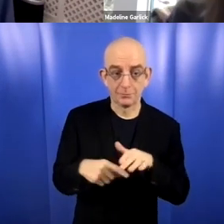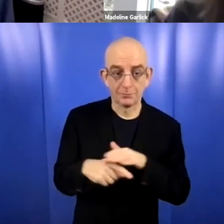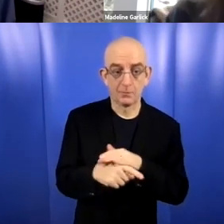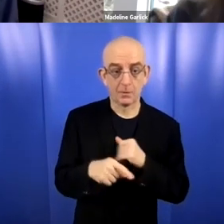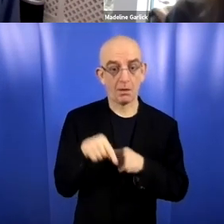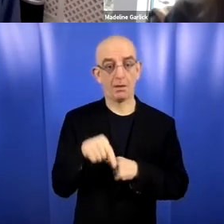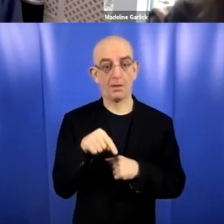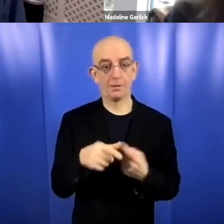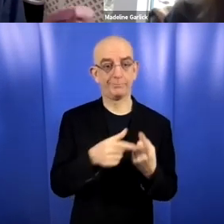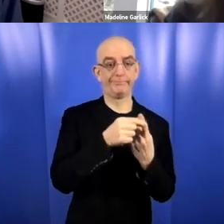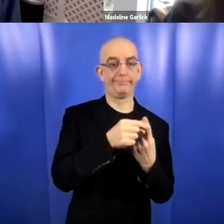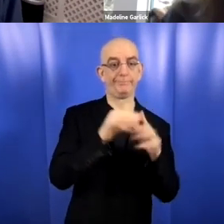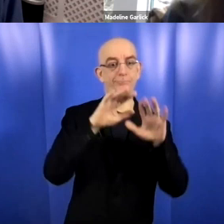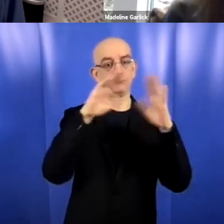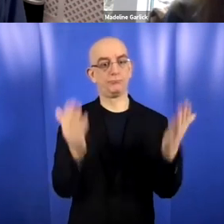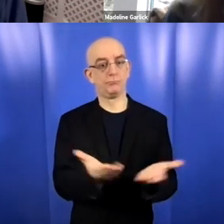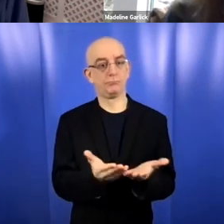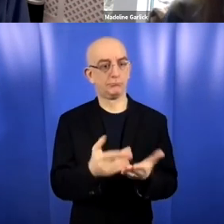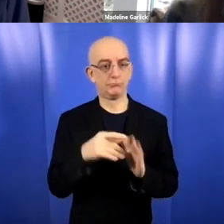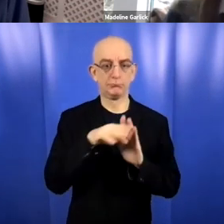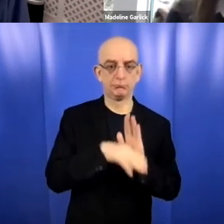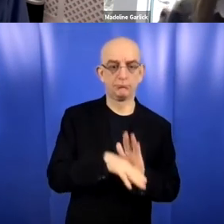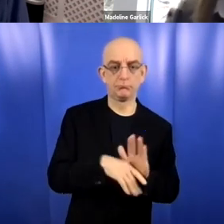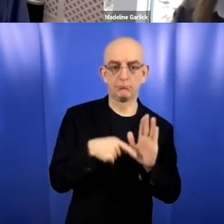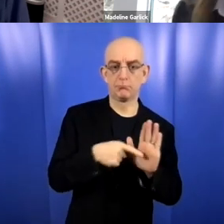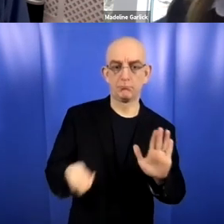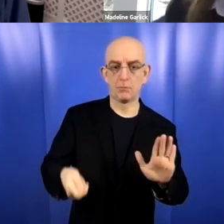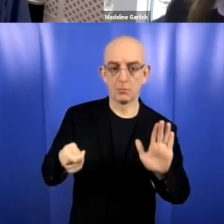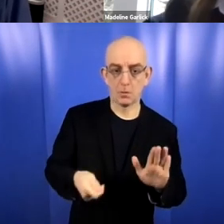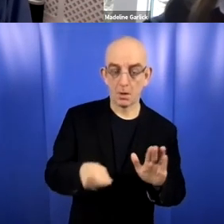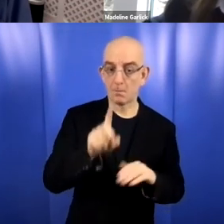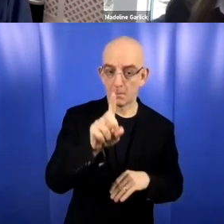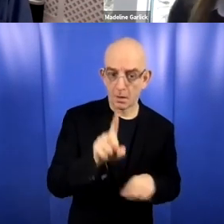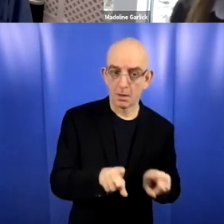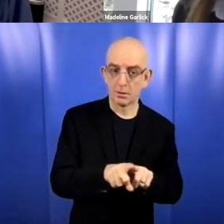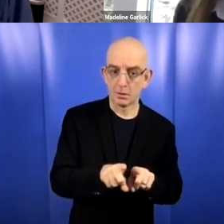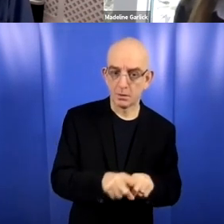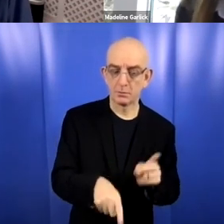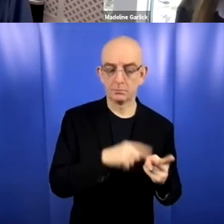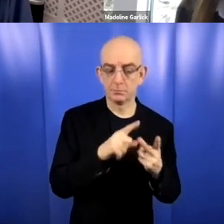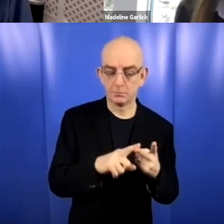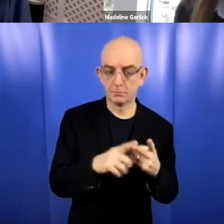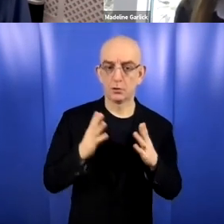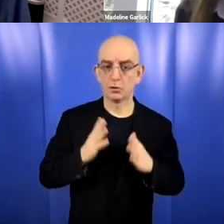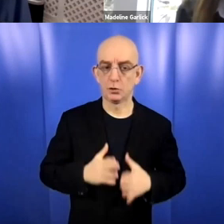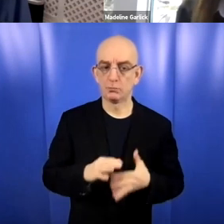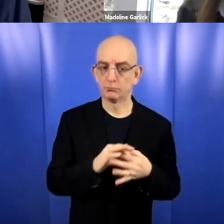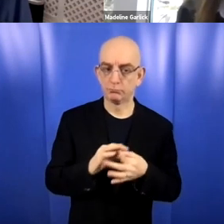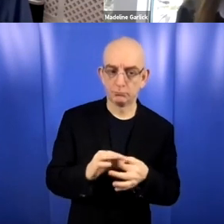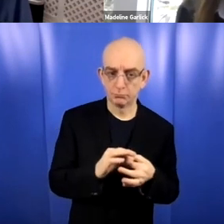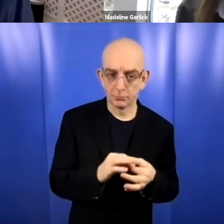But when we're looking at prevention and